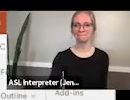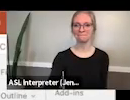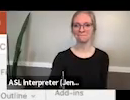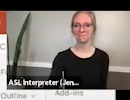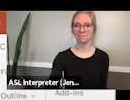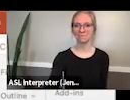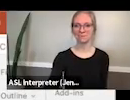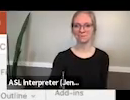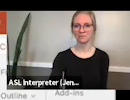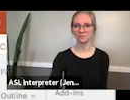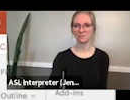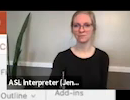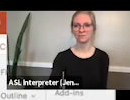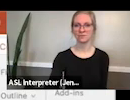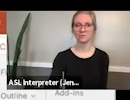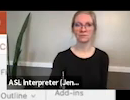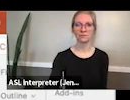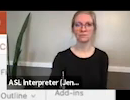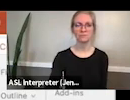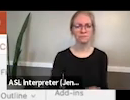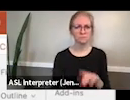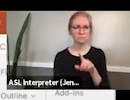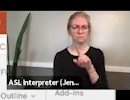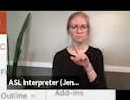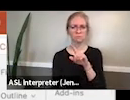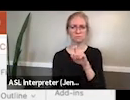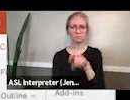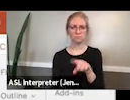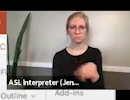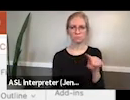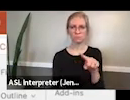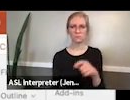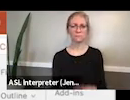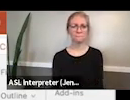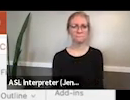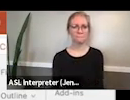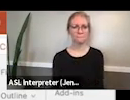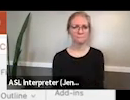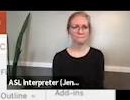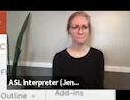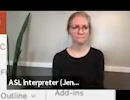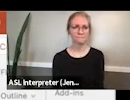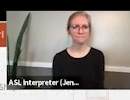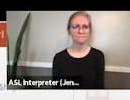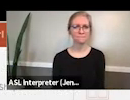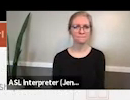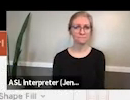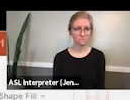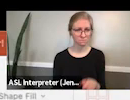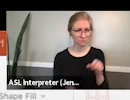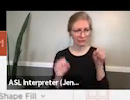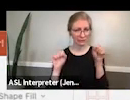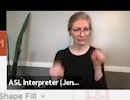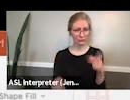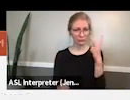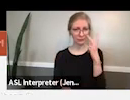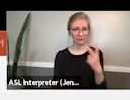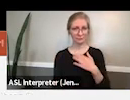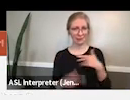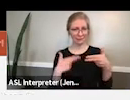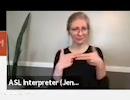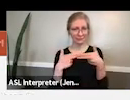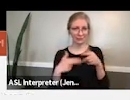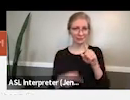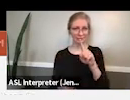If somebody could tell me, whoa, if you can see my